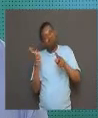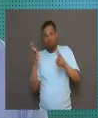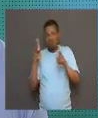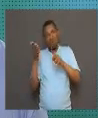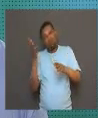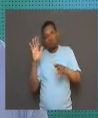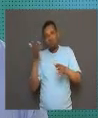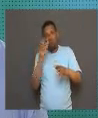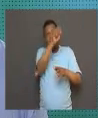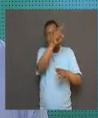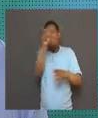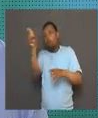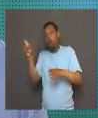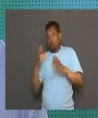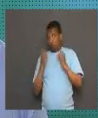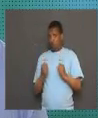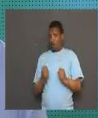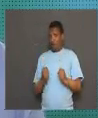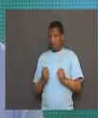very sparsely.